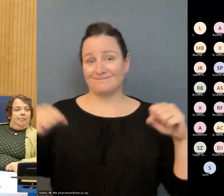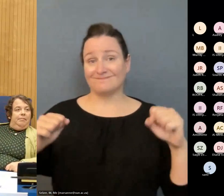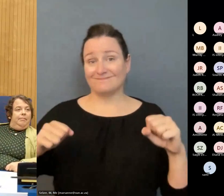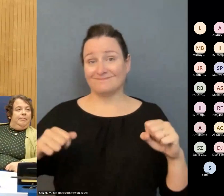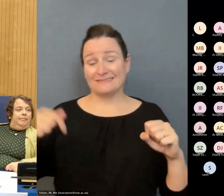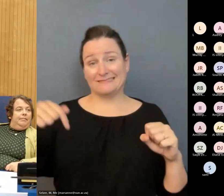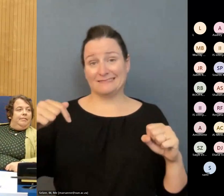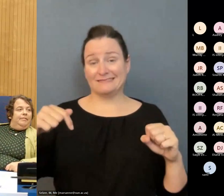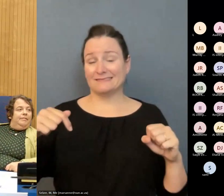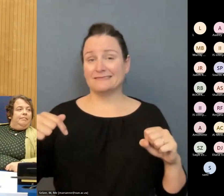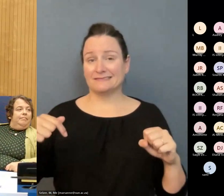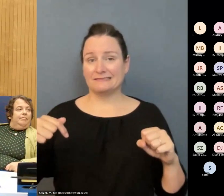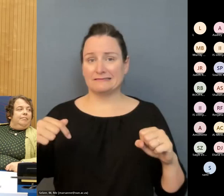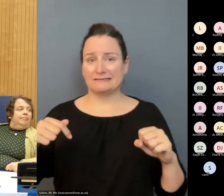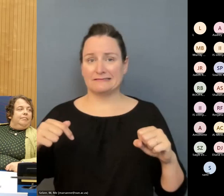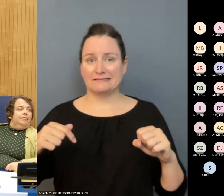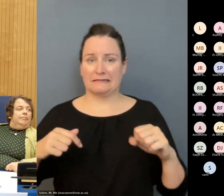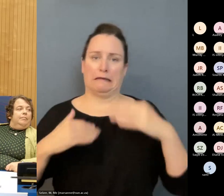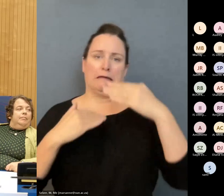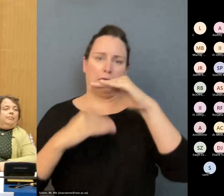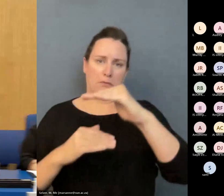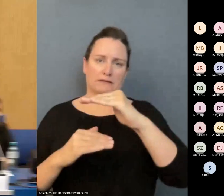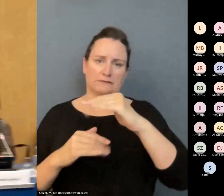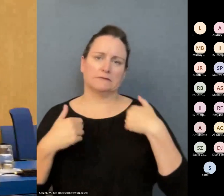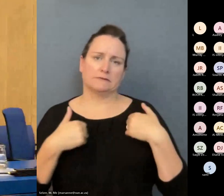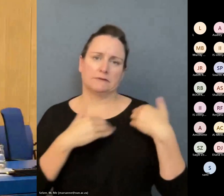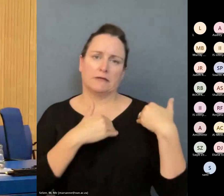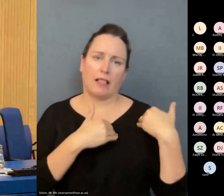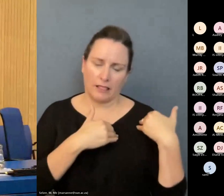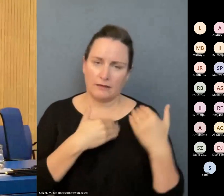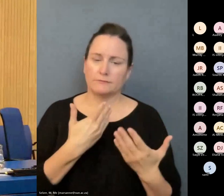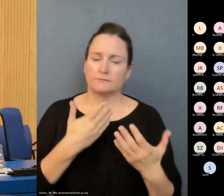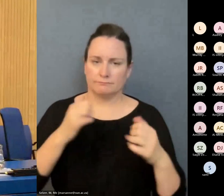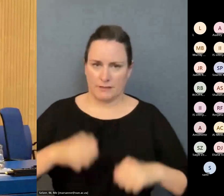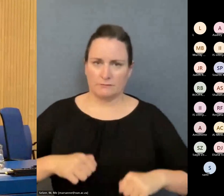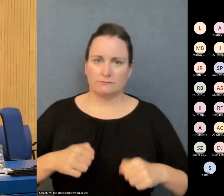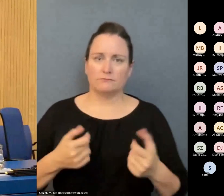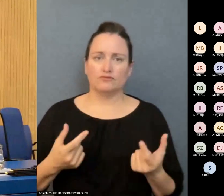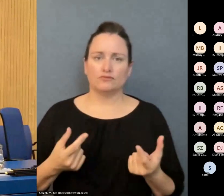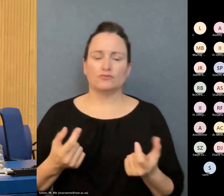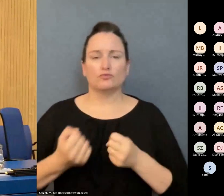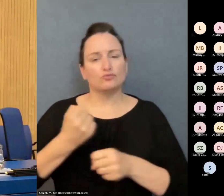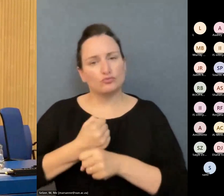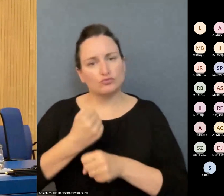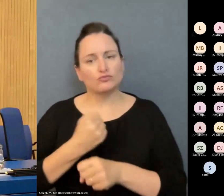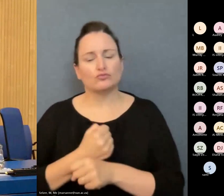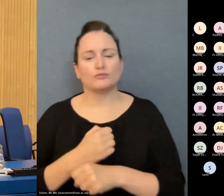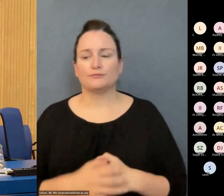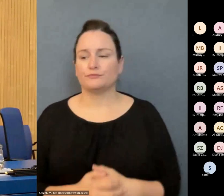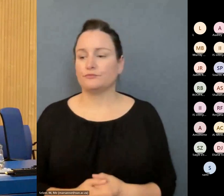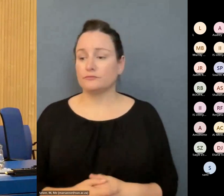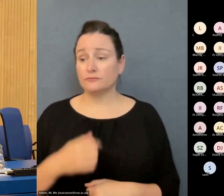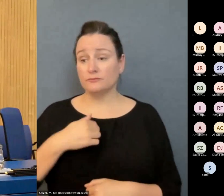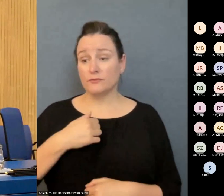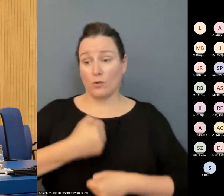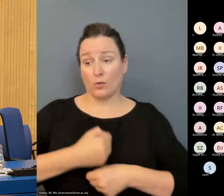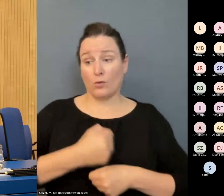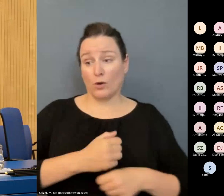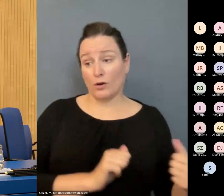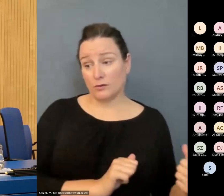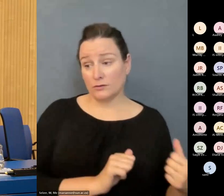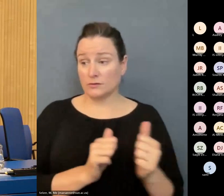literacy. So we as an organization, we work with local primary health workers and ASHA workers who are